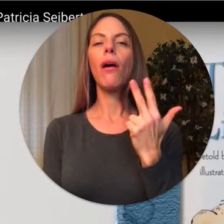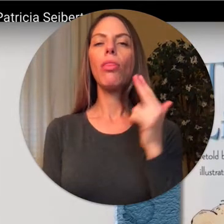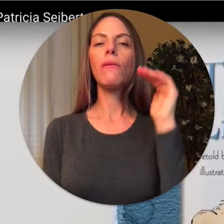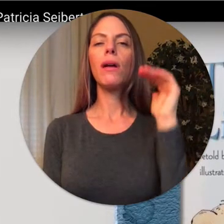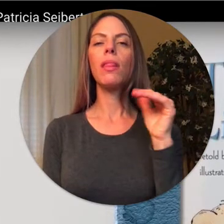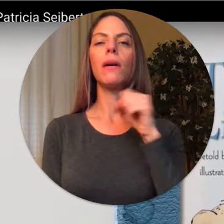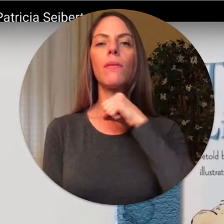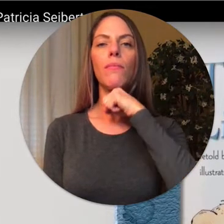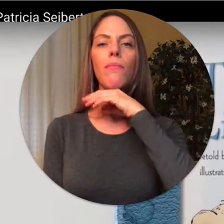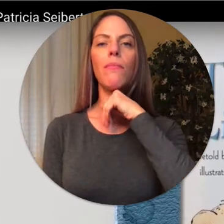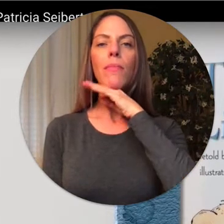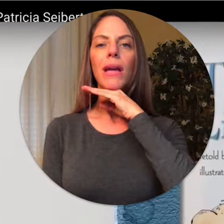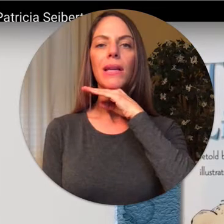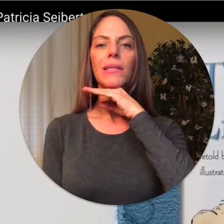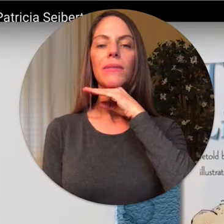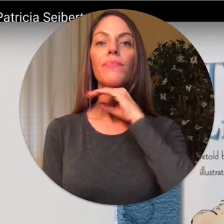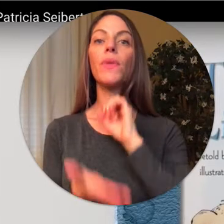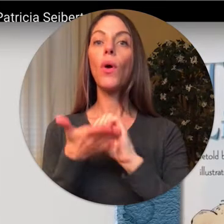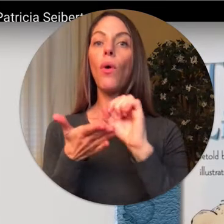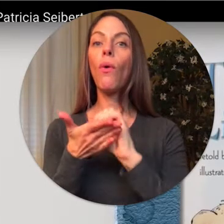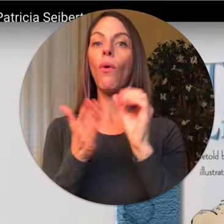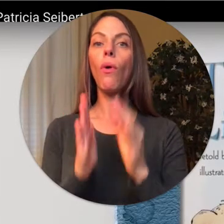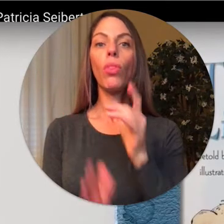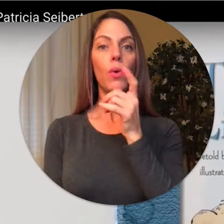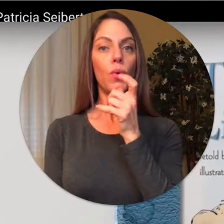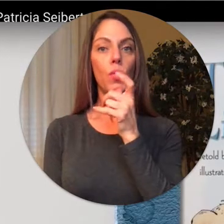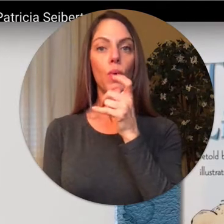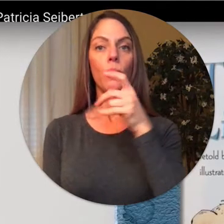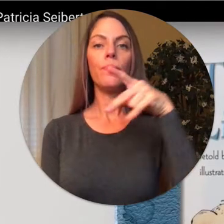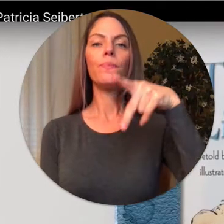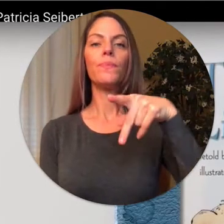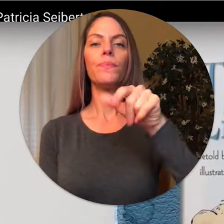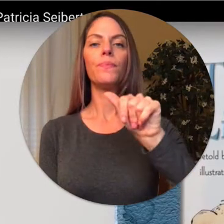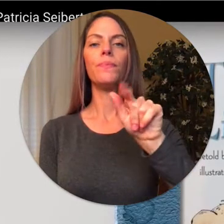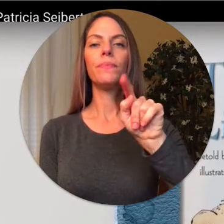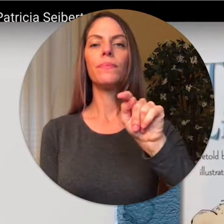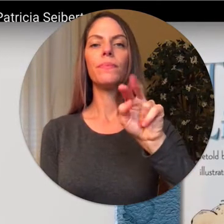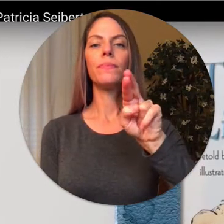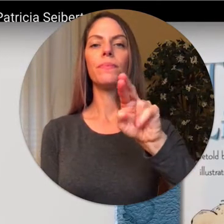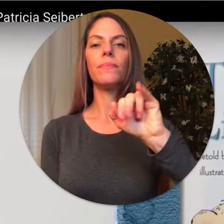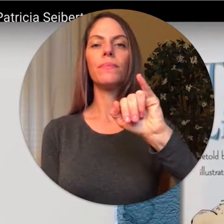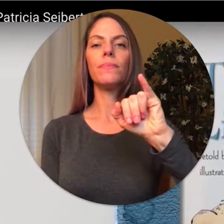is retold by Patricia Seaver.